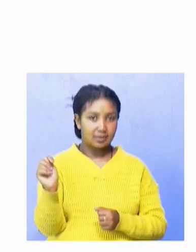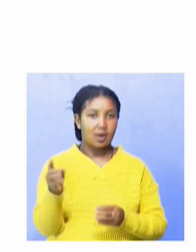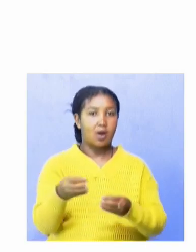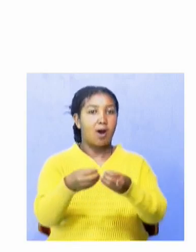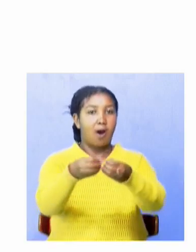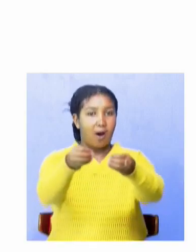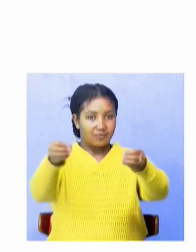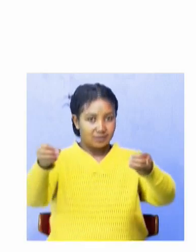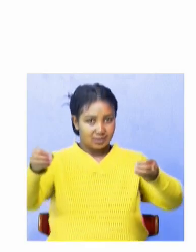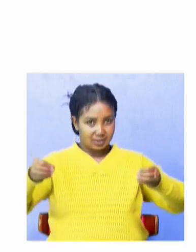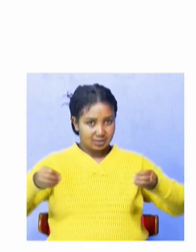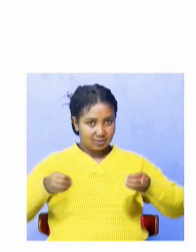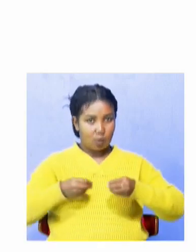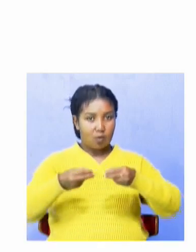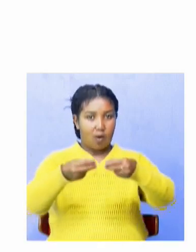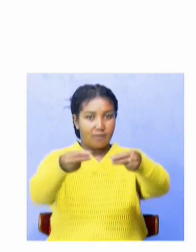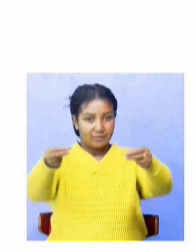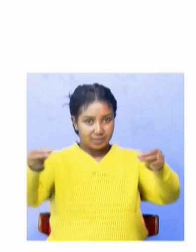office.